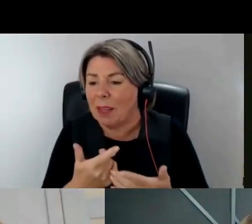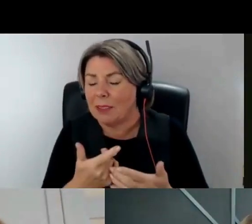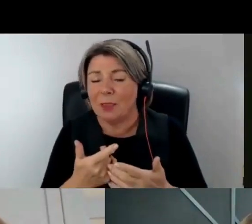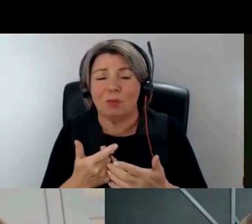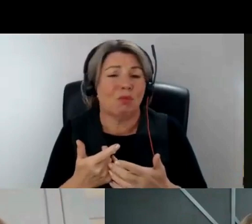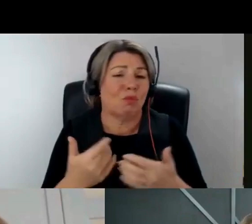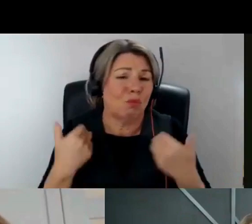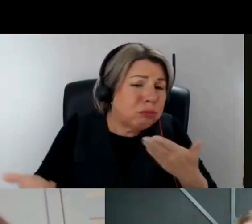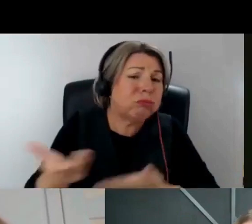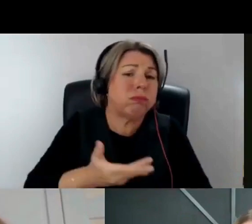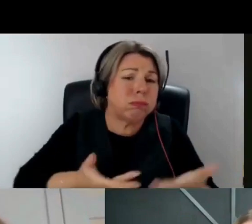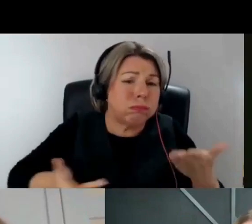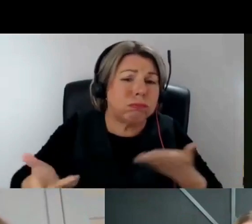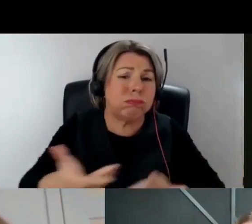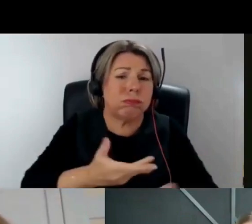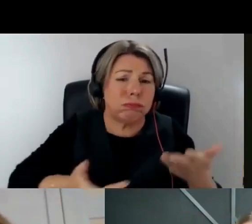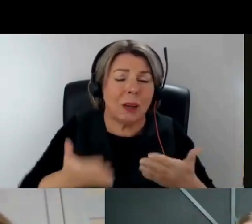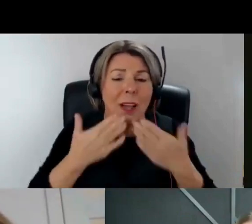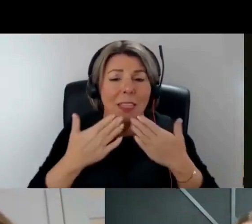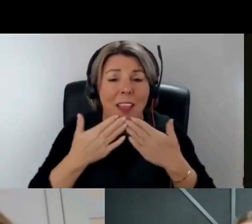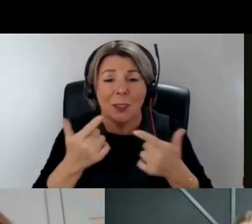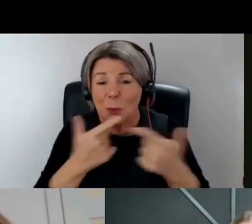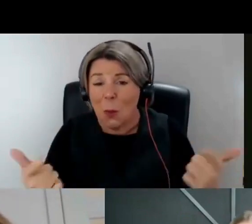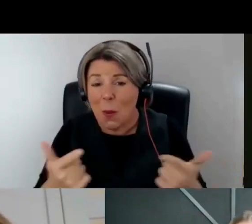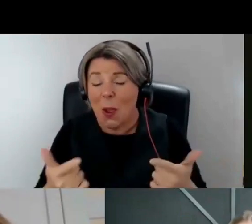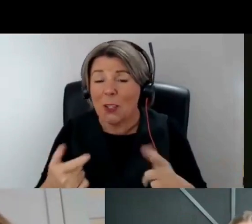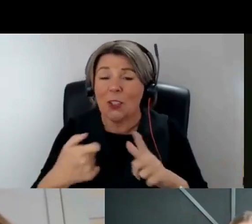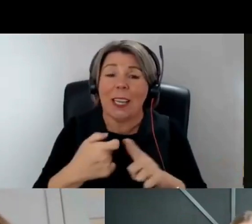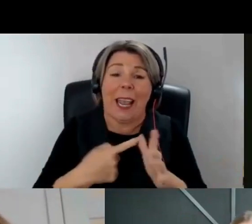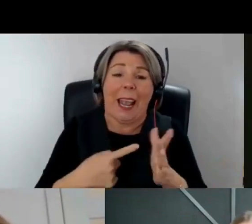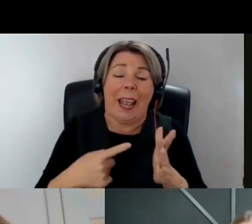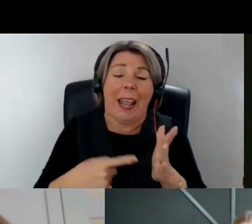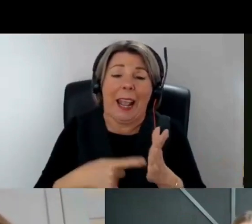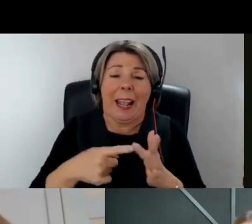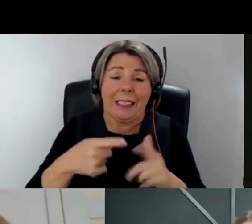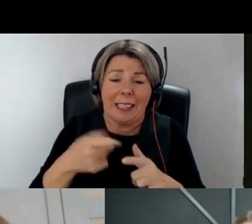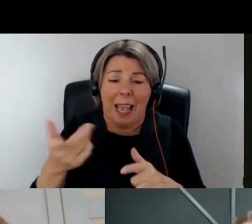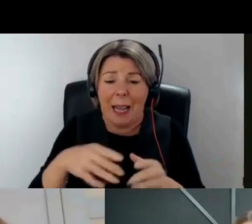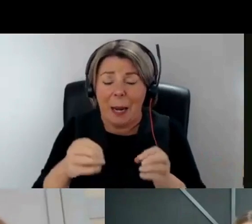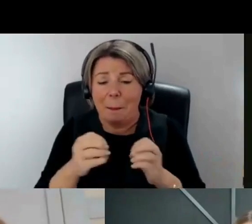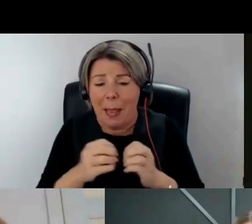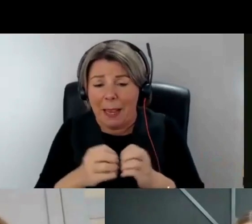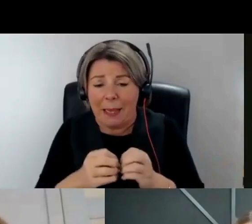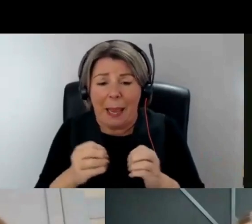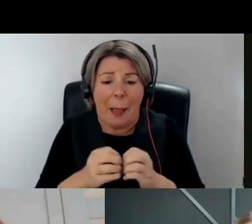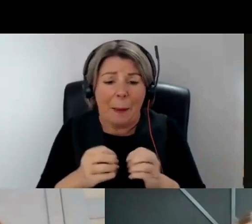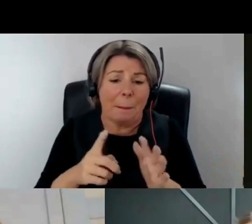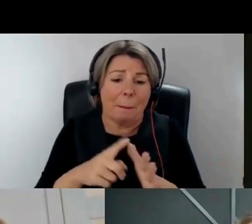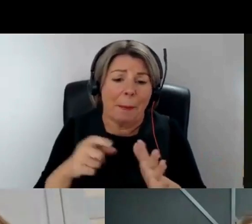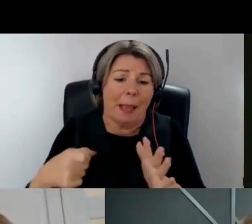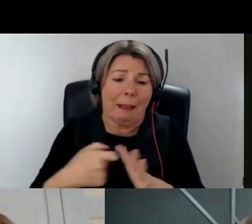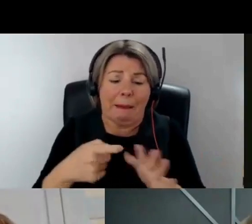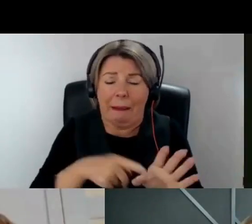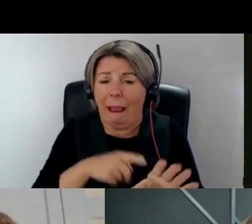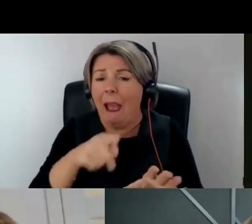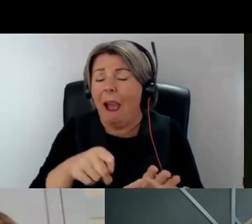rich discussion. And thank you so much, Katie and Becky, for the amazing responses and detailed